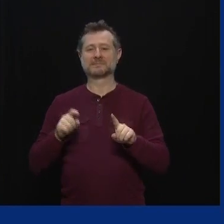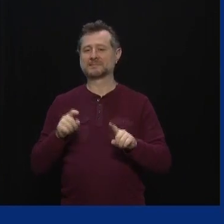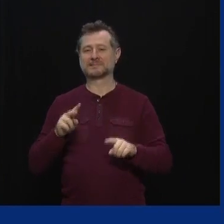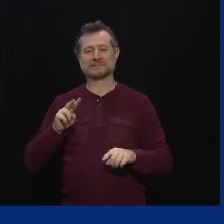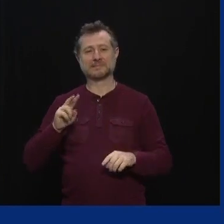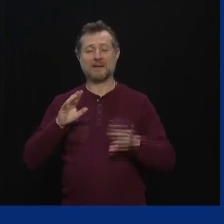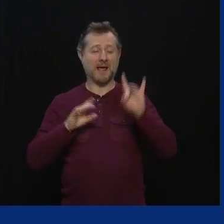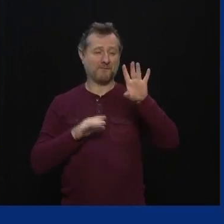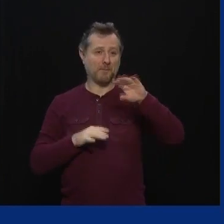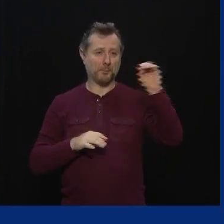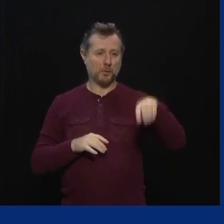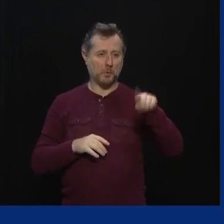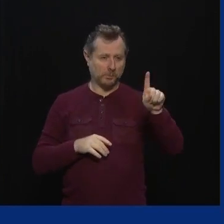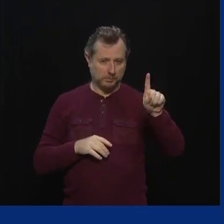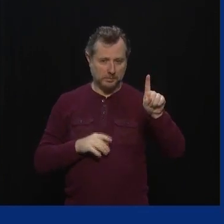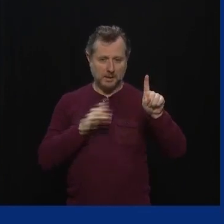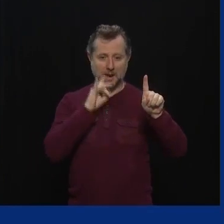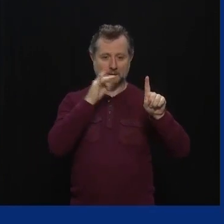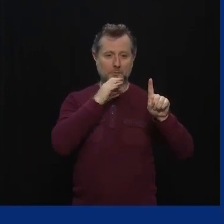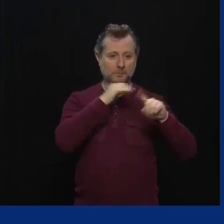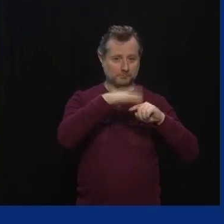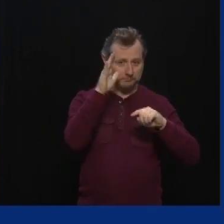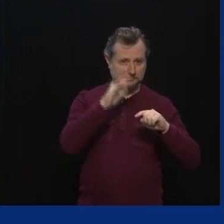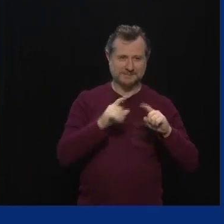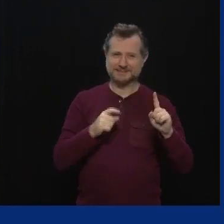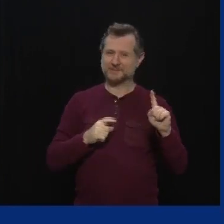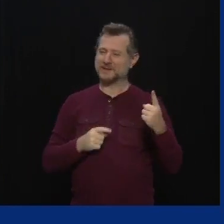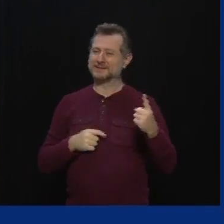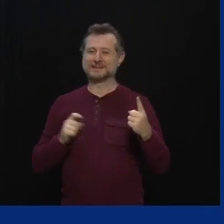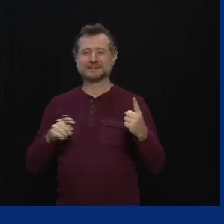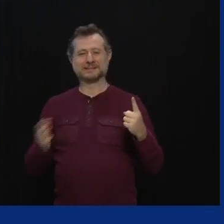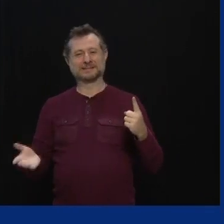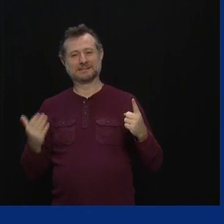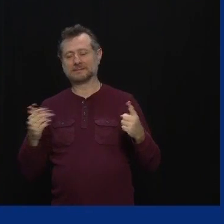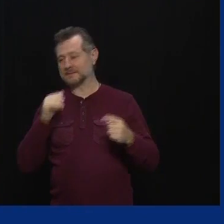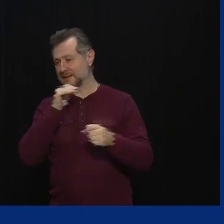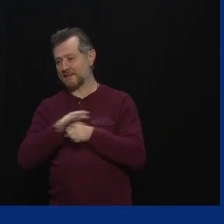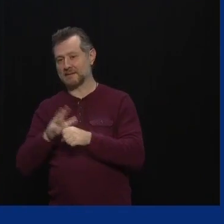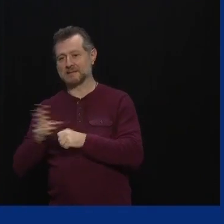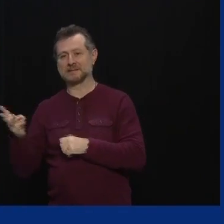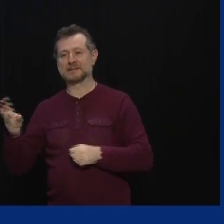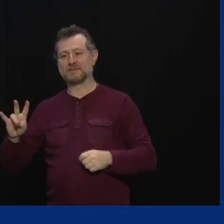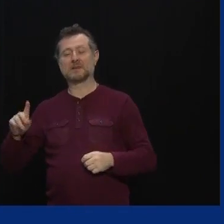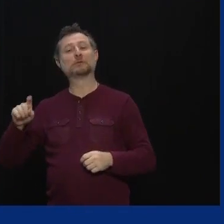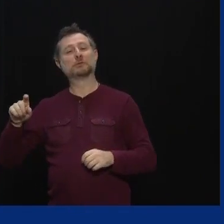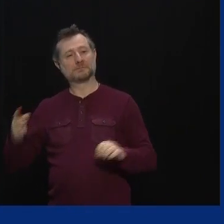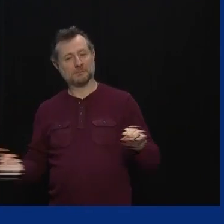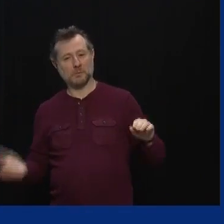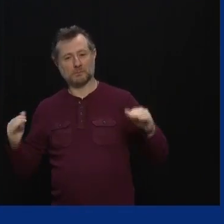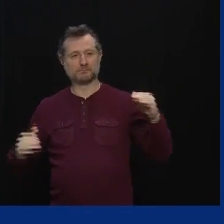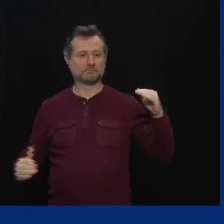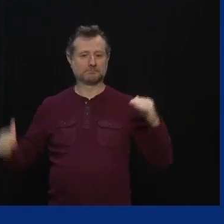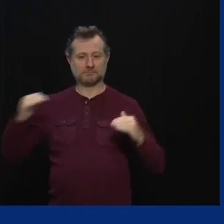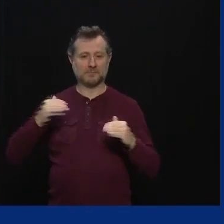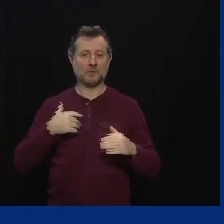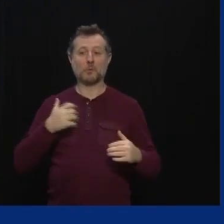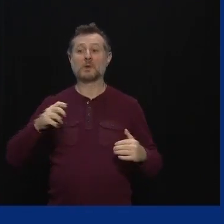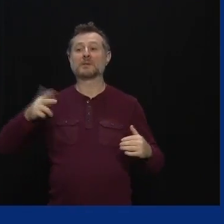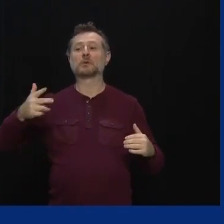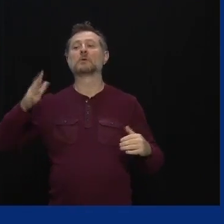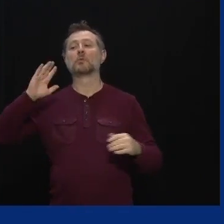not fully effective until you get that second dose, and then we get into wanting boosters as well, which I'll talk about in a minute.